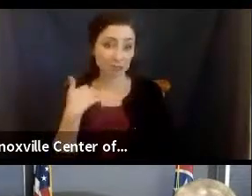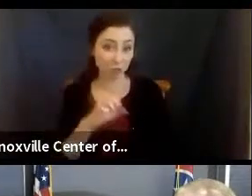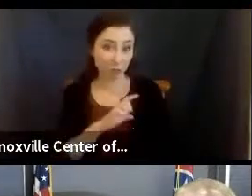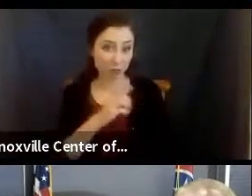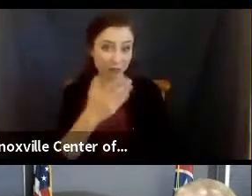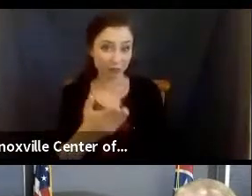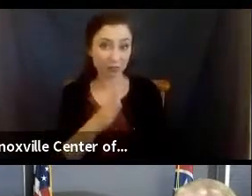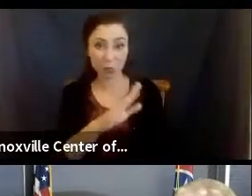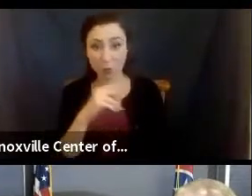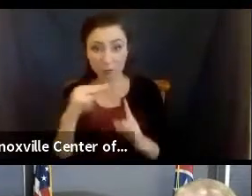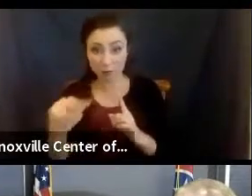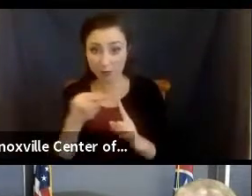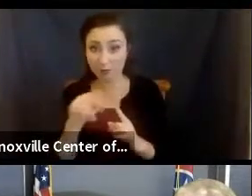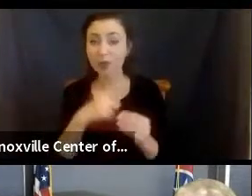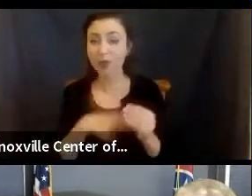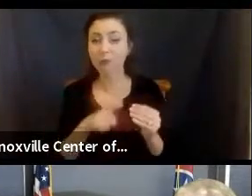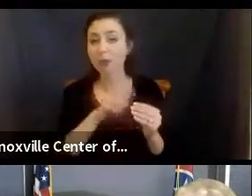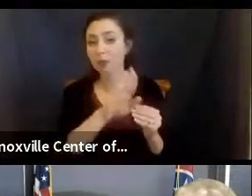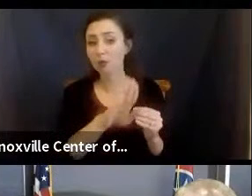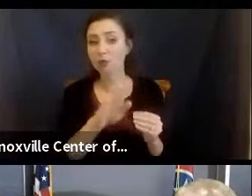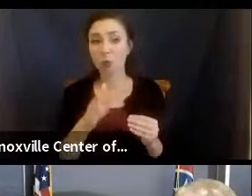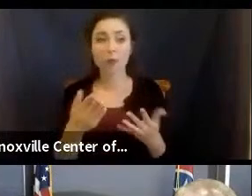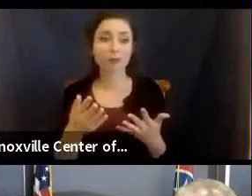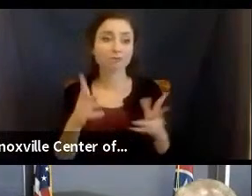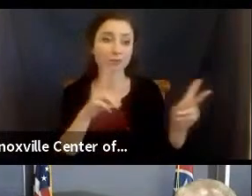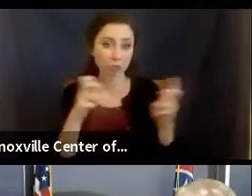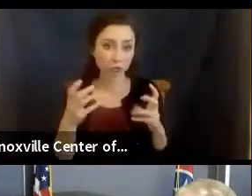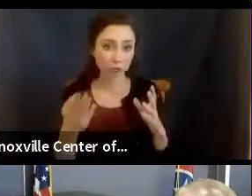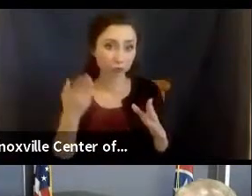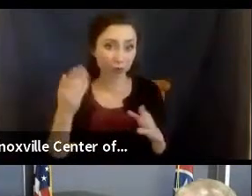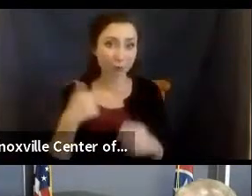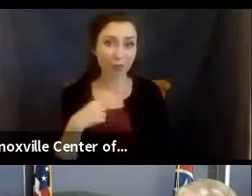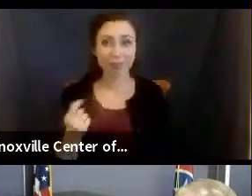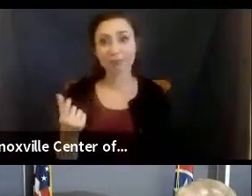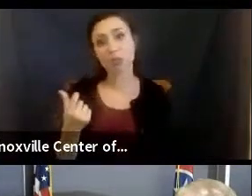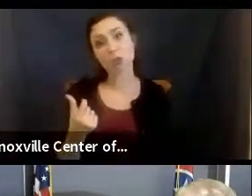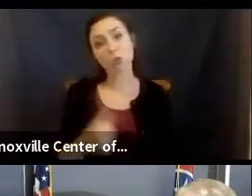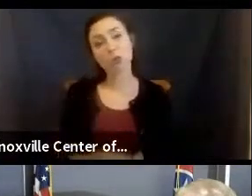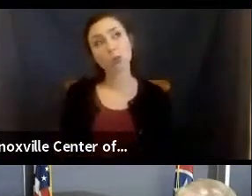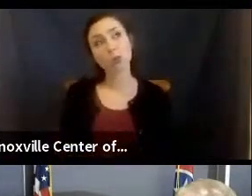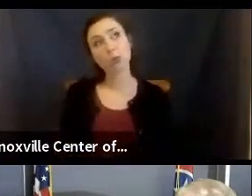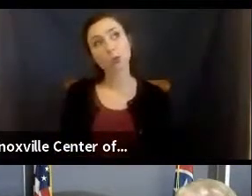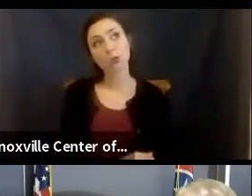about the issues that you're bringing up. I am a little